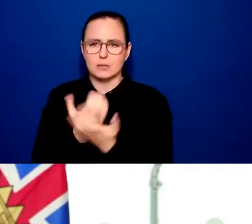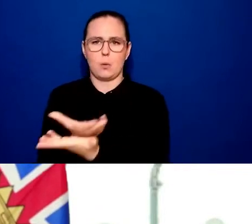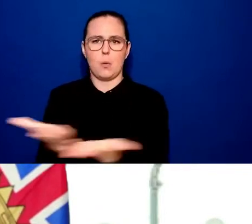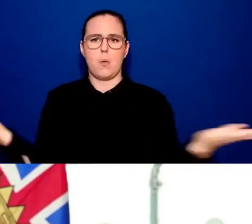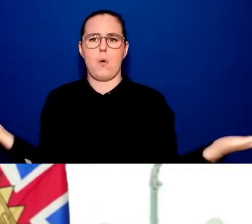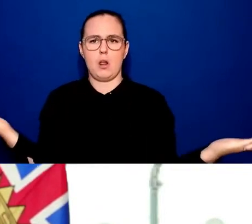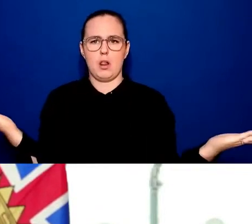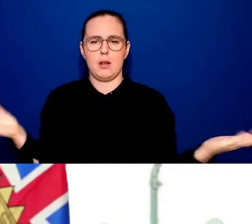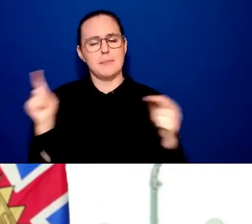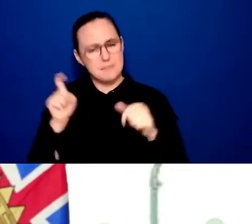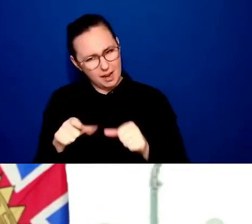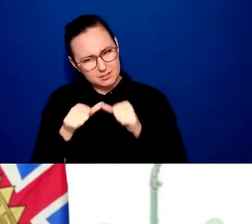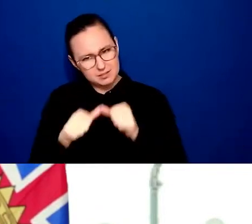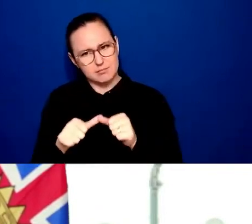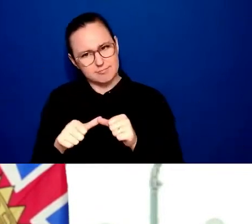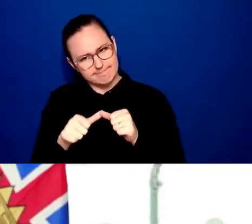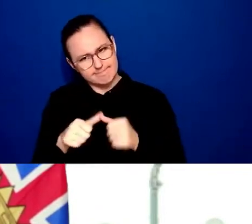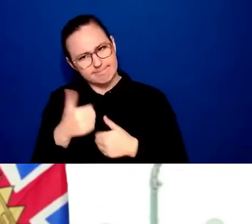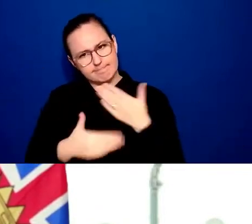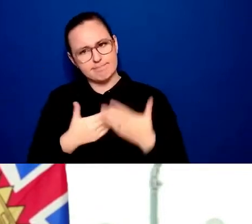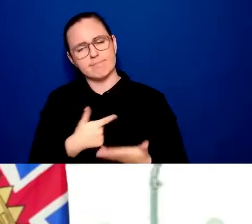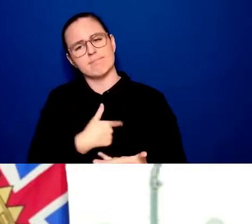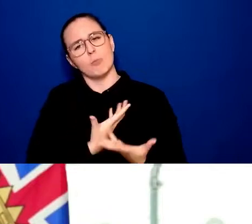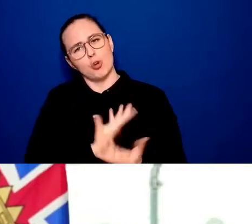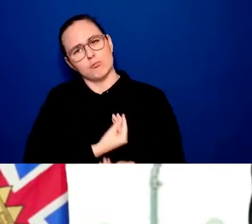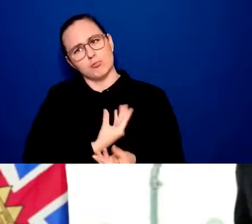along. Thank you.